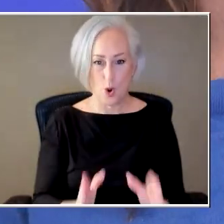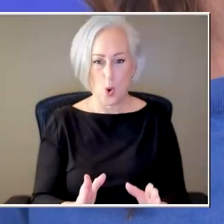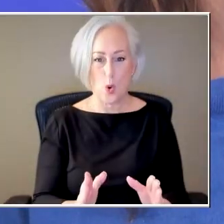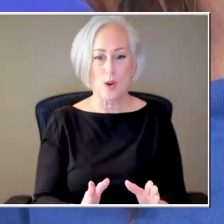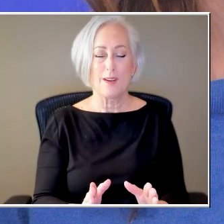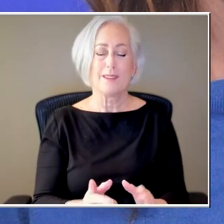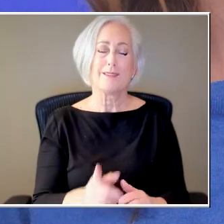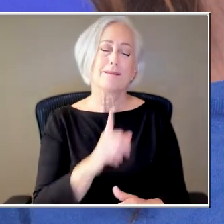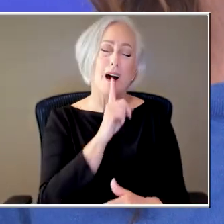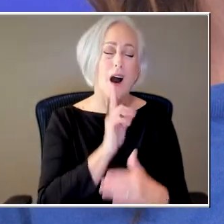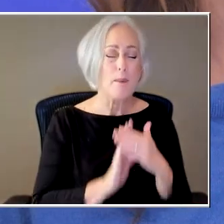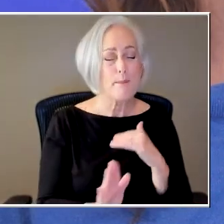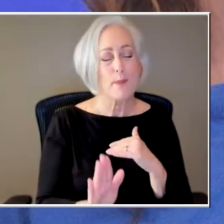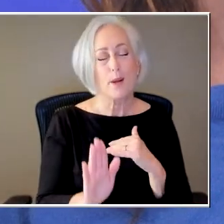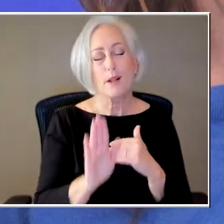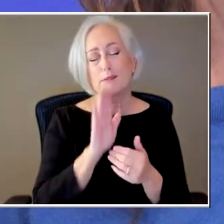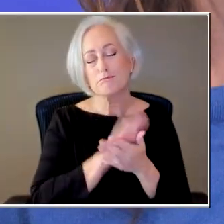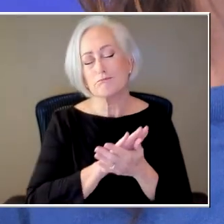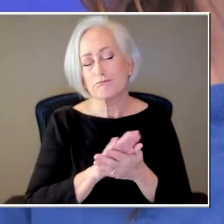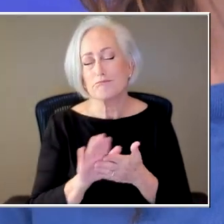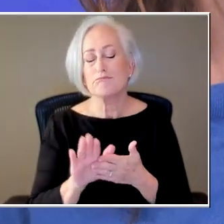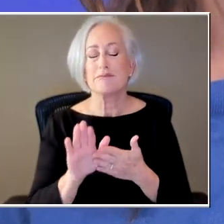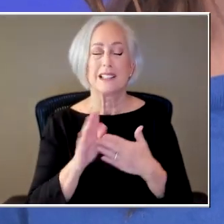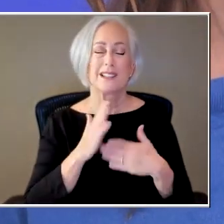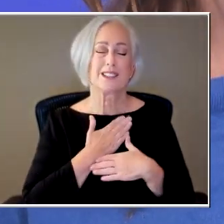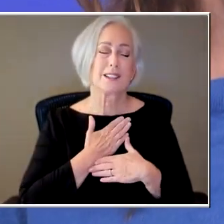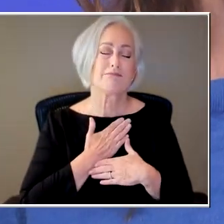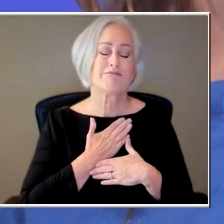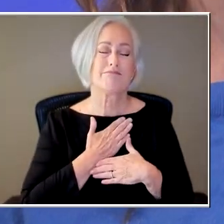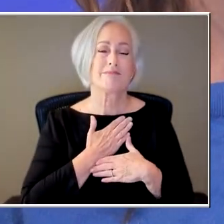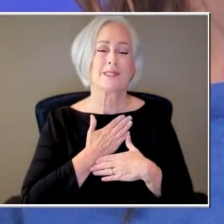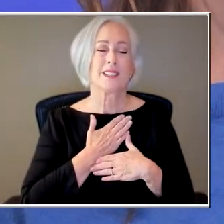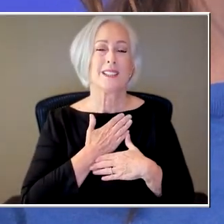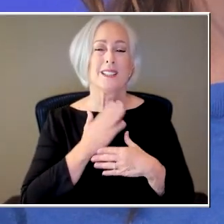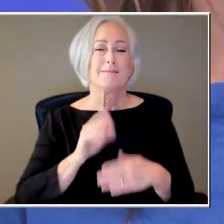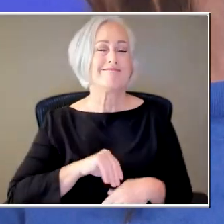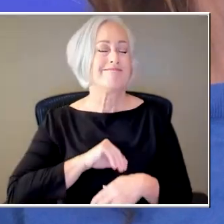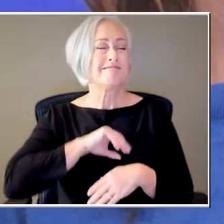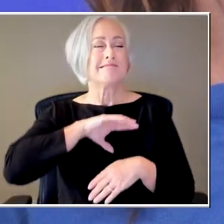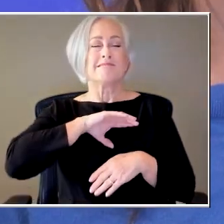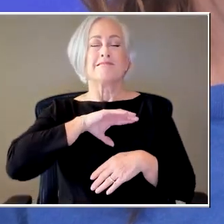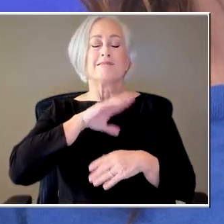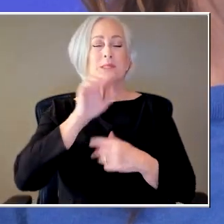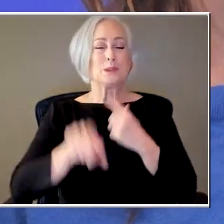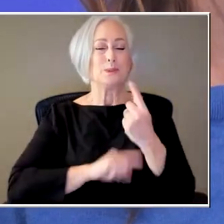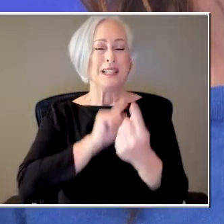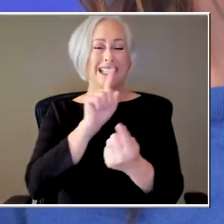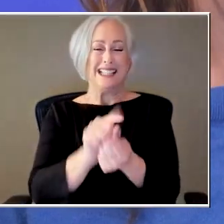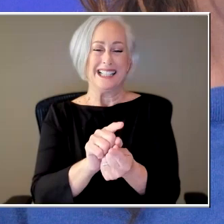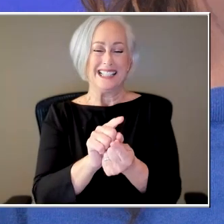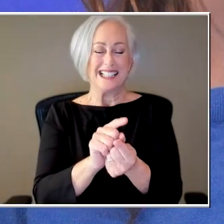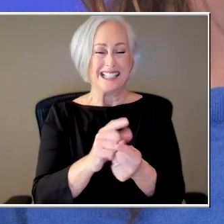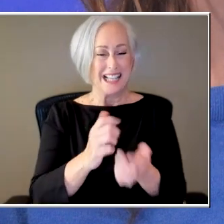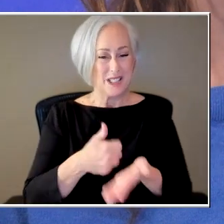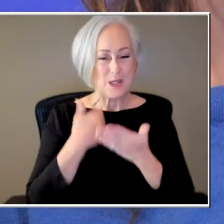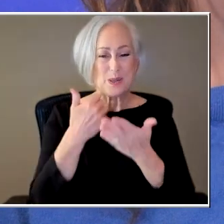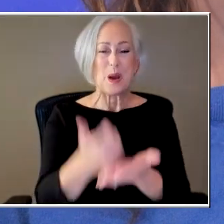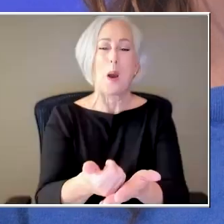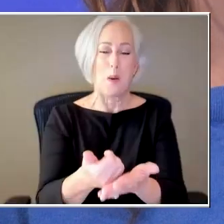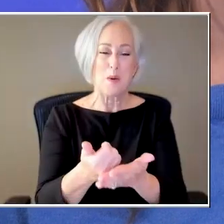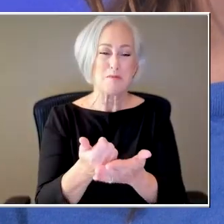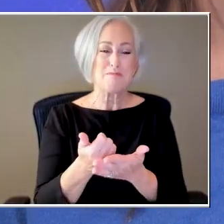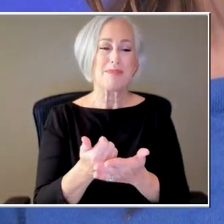it's so just uplifting to my heart to be able to meet these people and to be able to help them in any way. And I